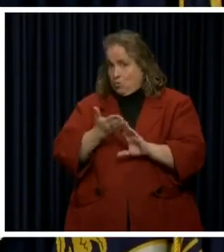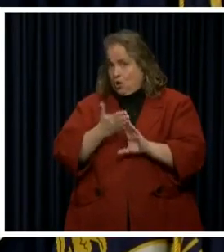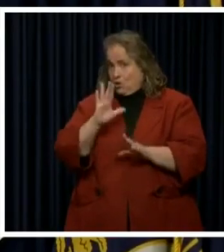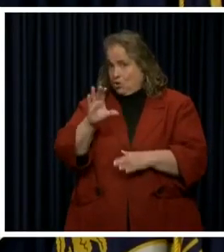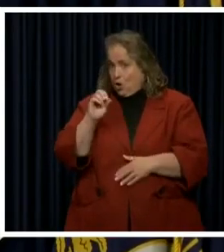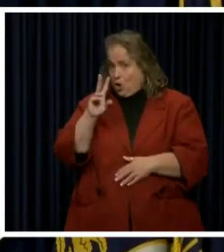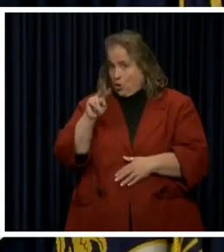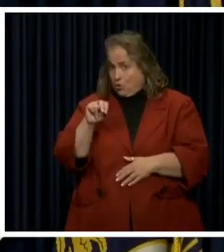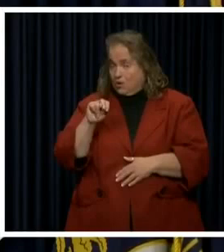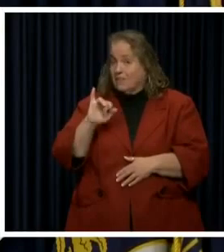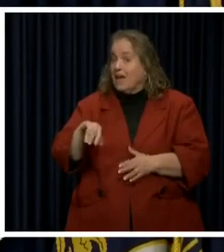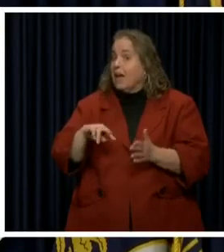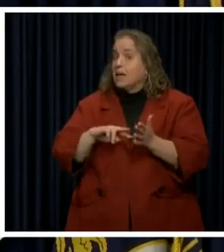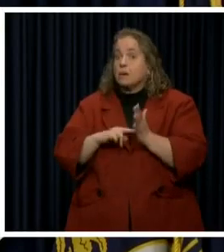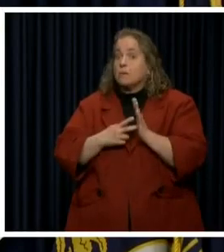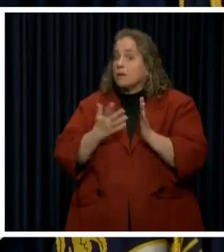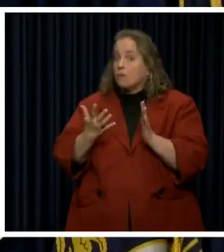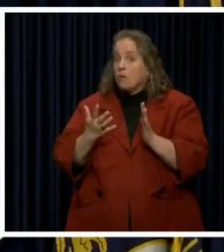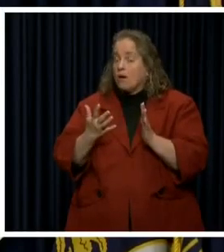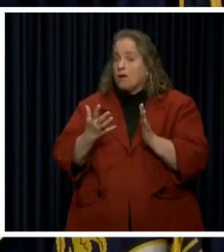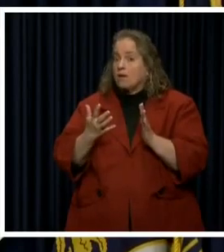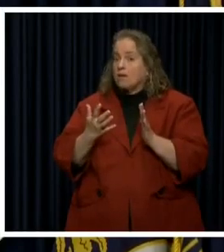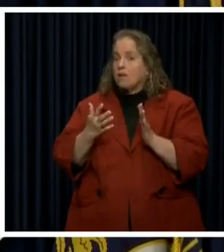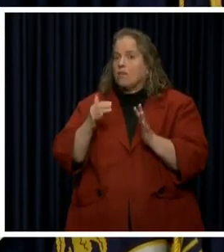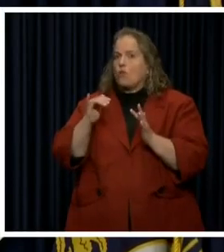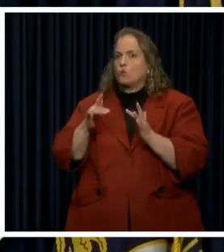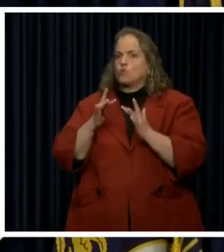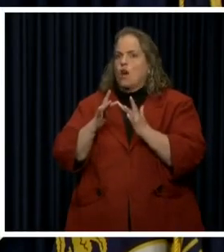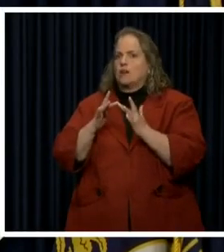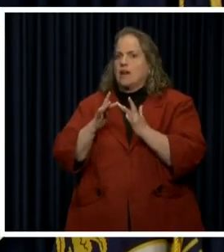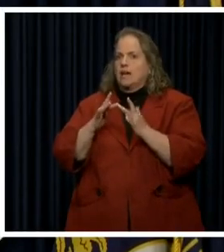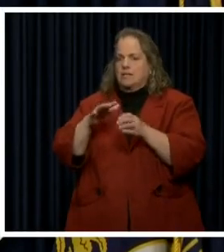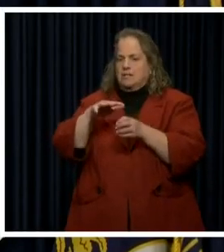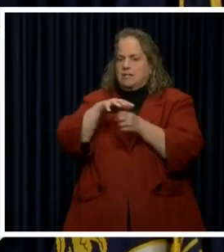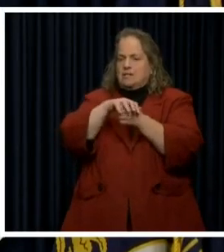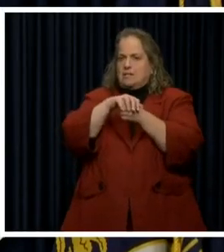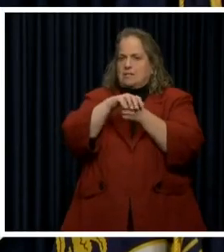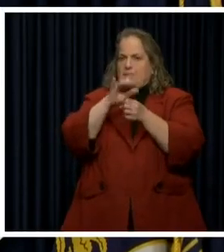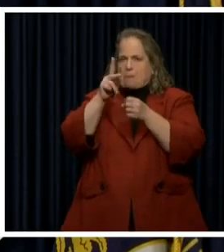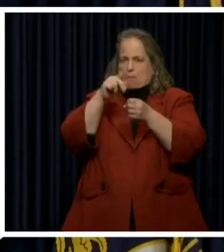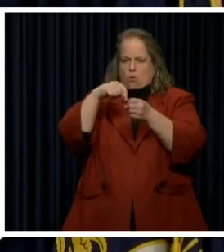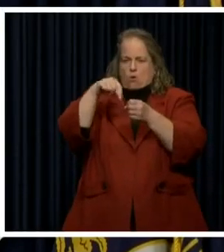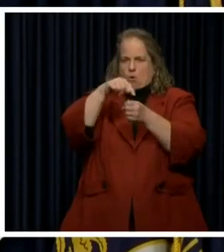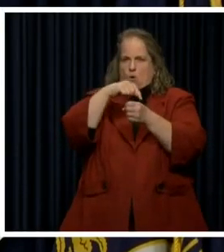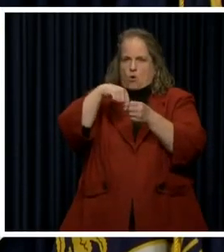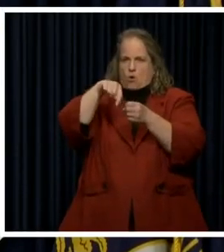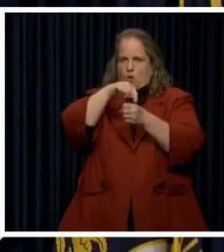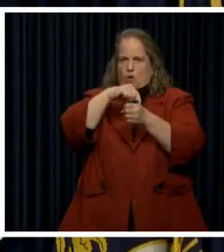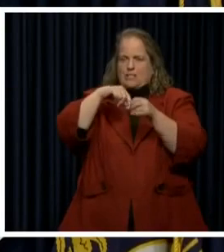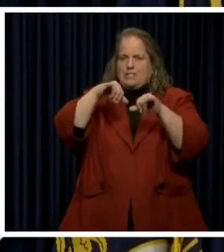what that does is it kind of creates a bubble around those contacts, right? It's still people in the same